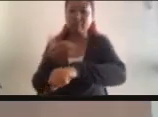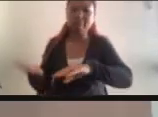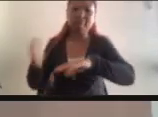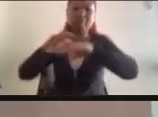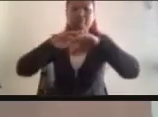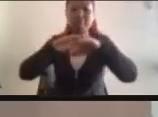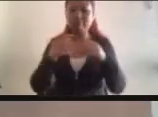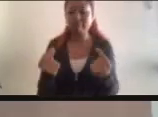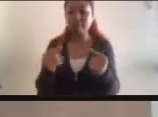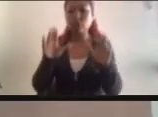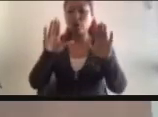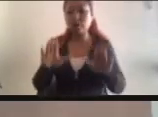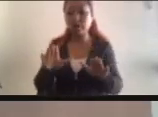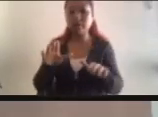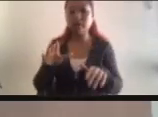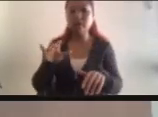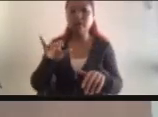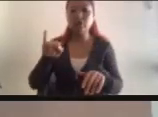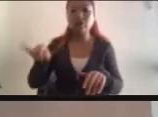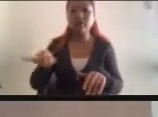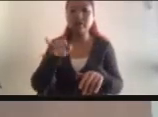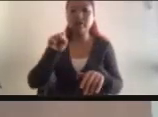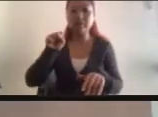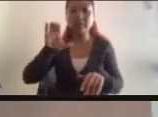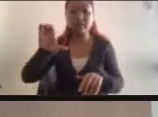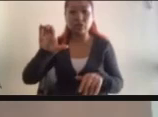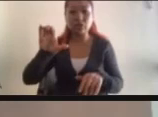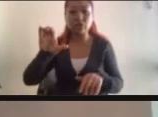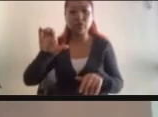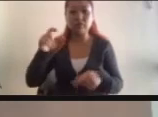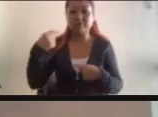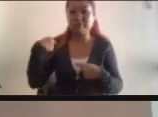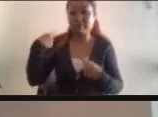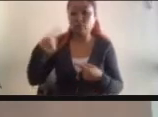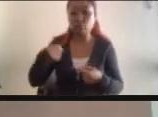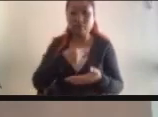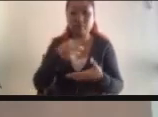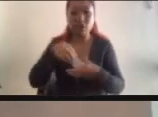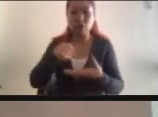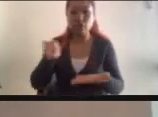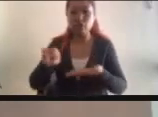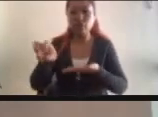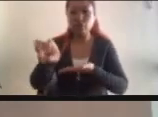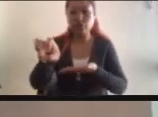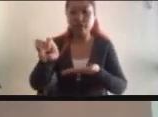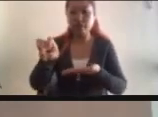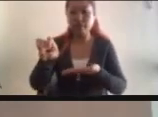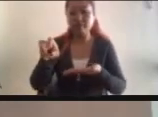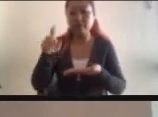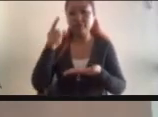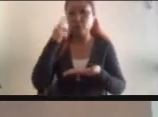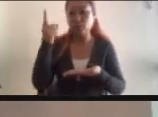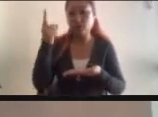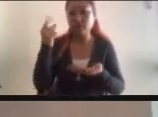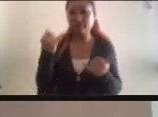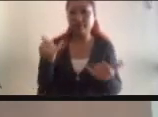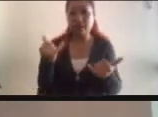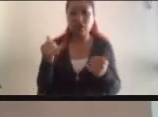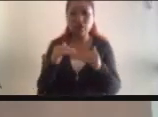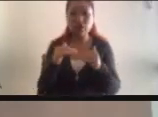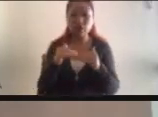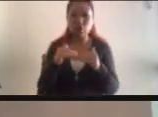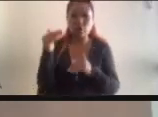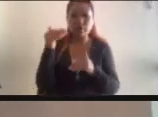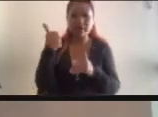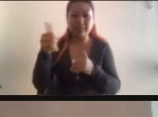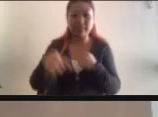at the Johnson Space Center, we've been on a journey, as I would say, for now over 10